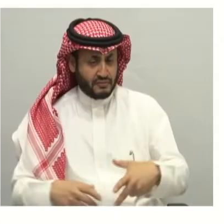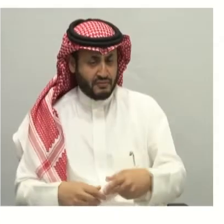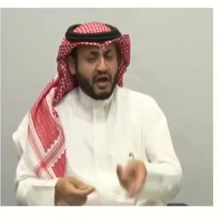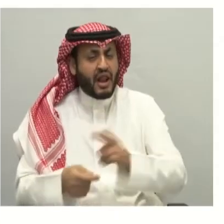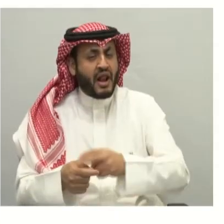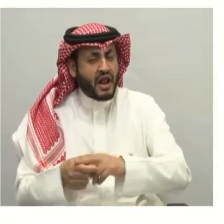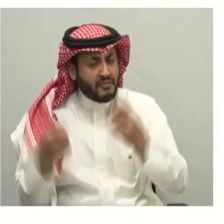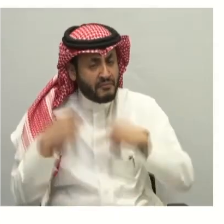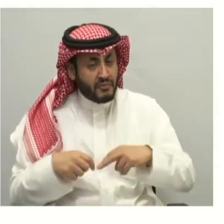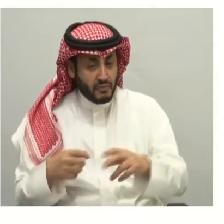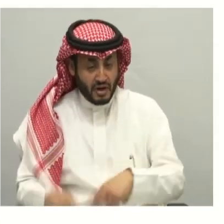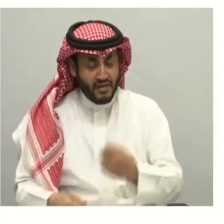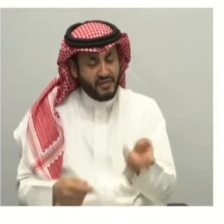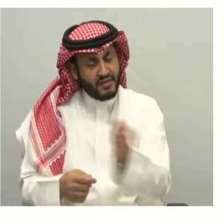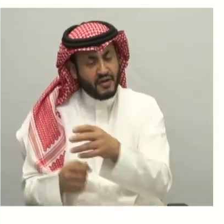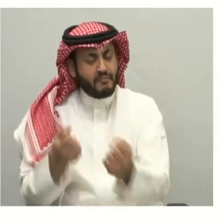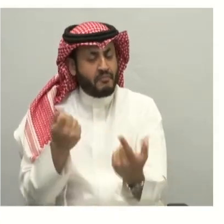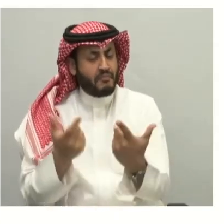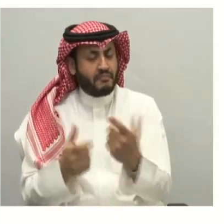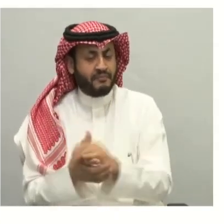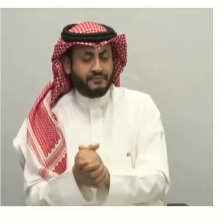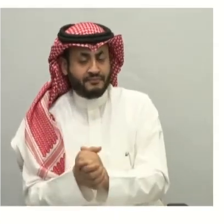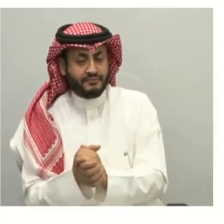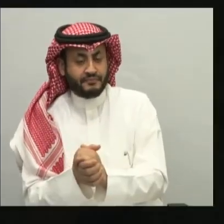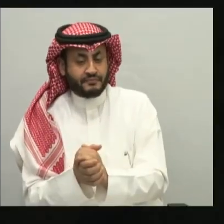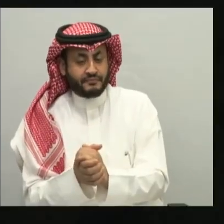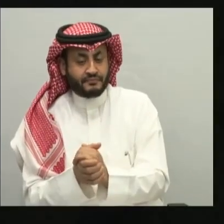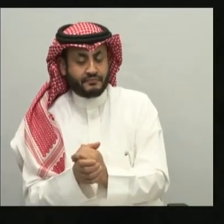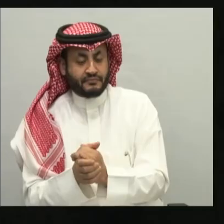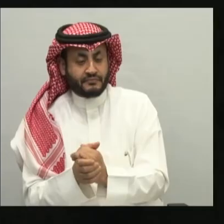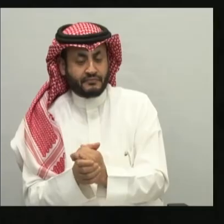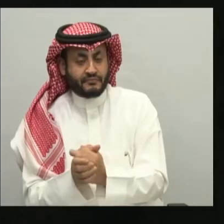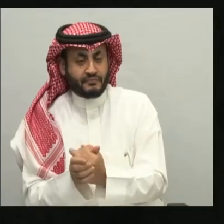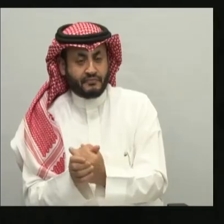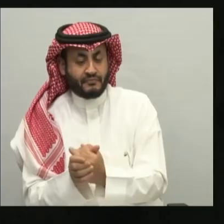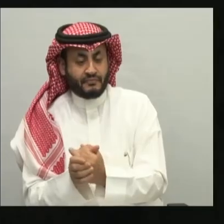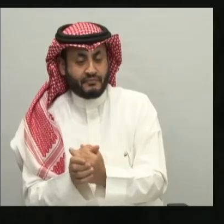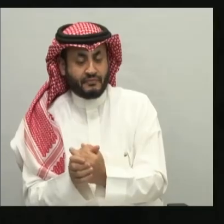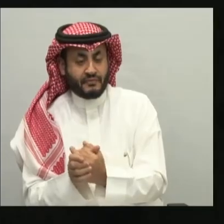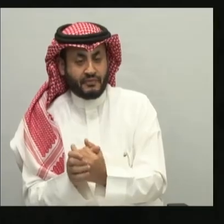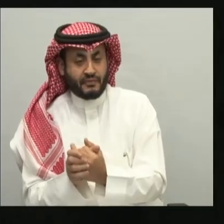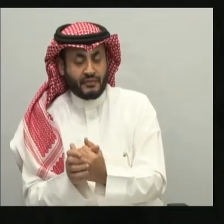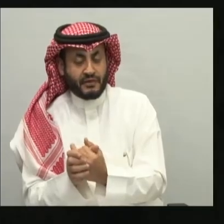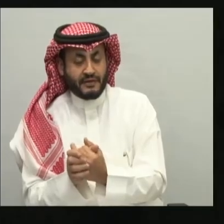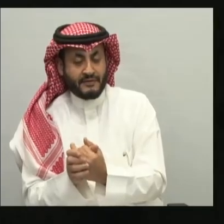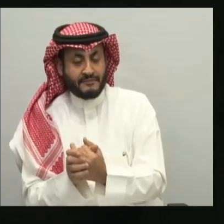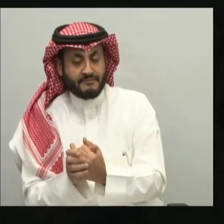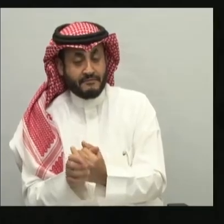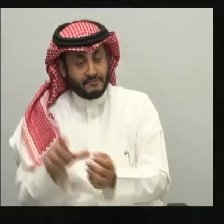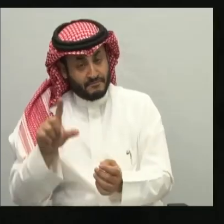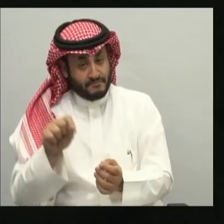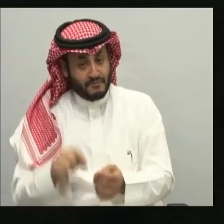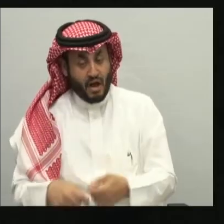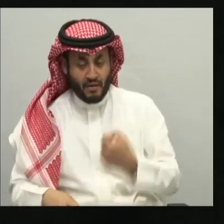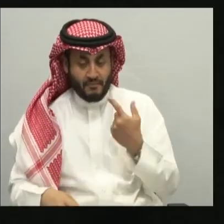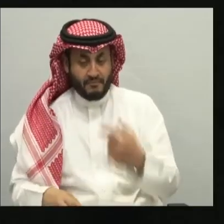what is the style of Mark's clothes? So we know Adnan is casual. So what about Mark? Very good.